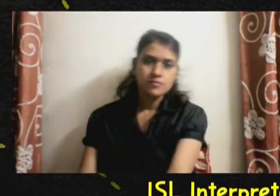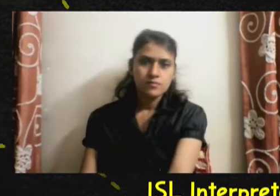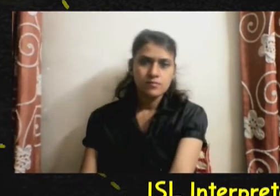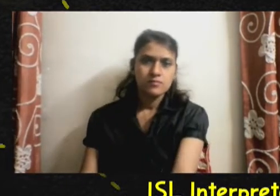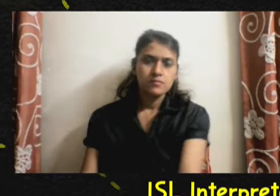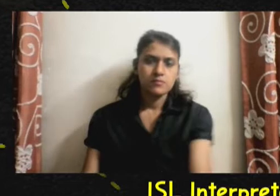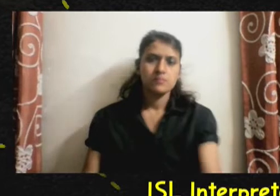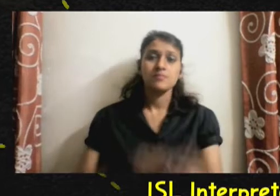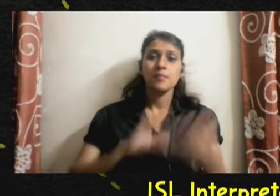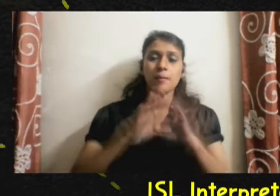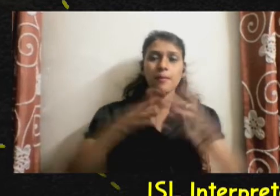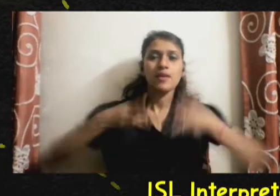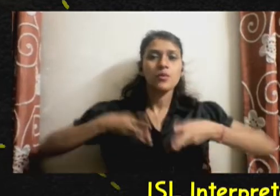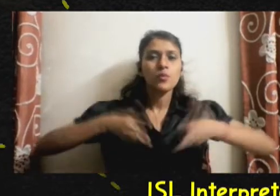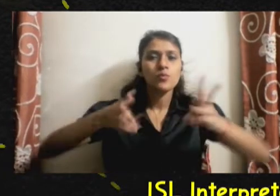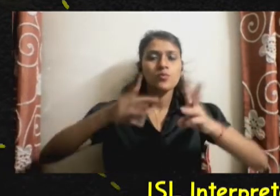making a path towards